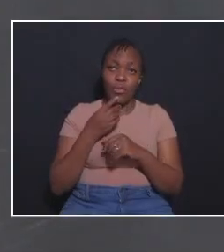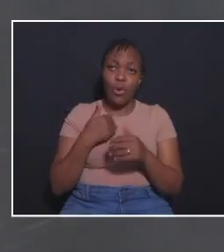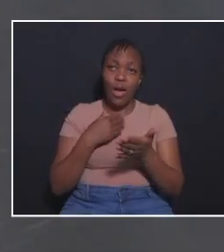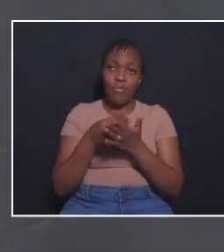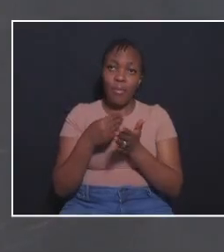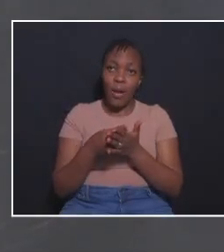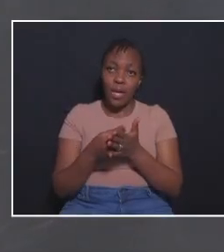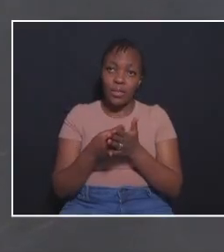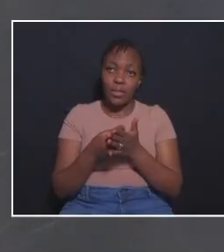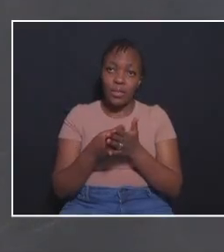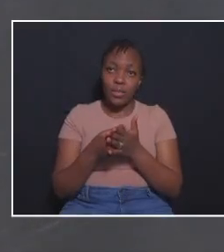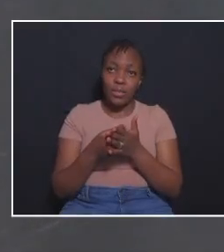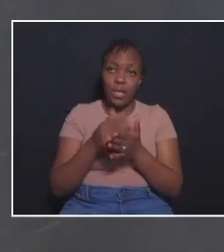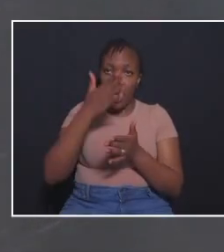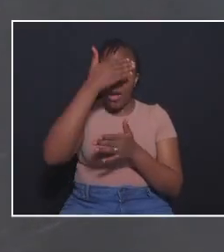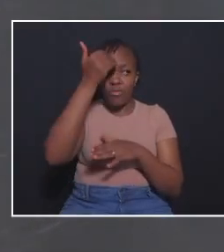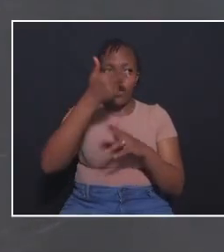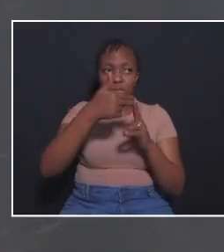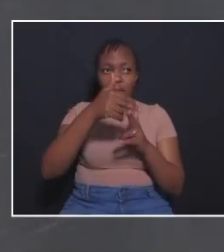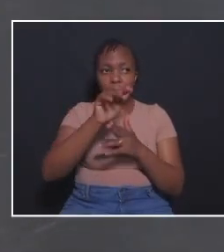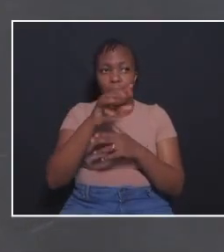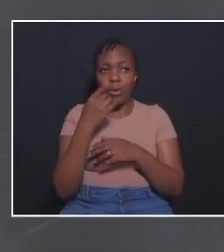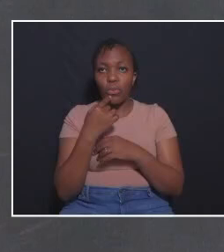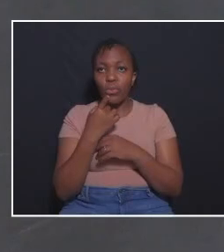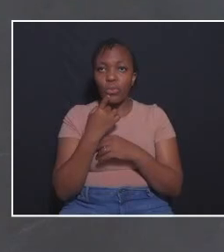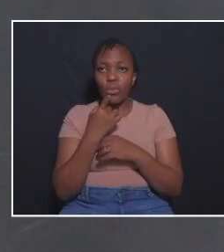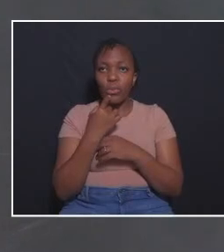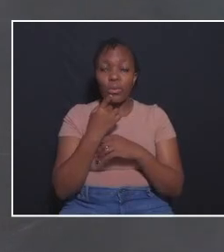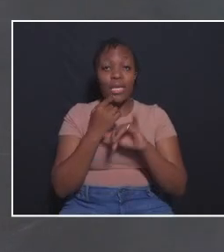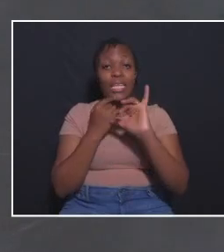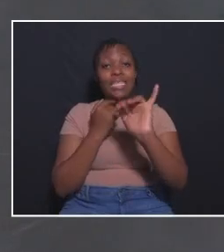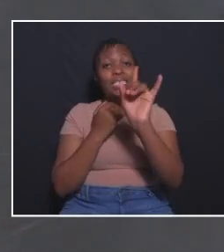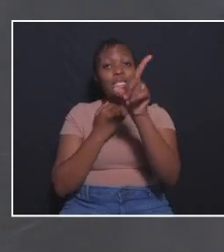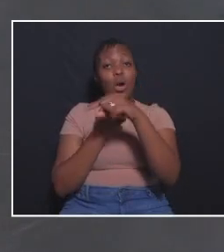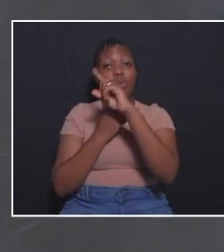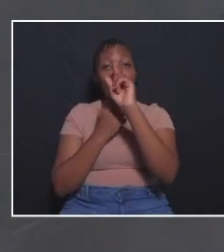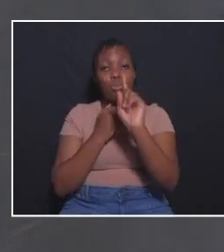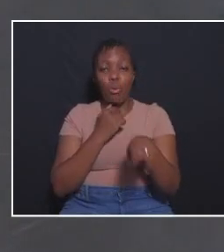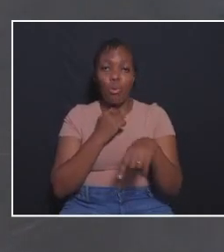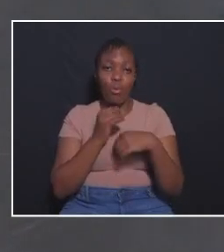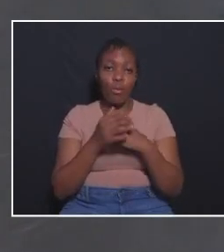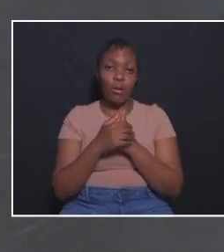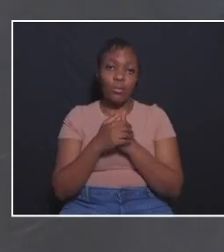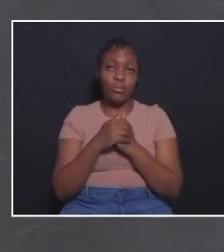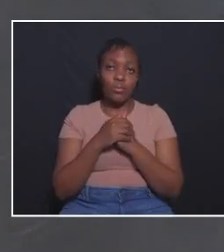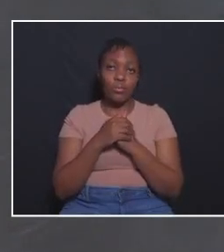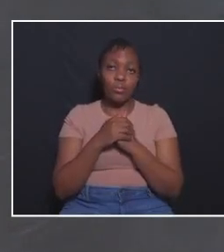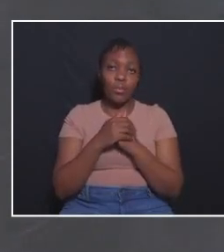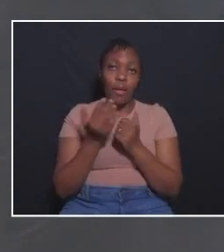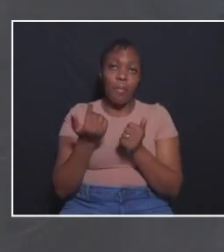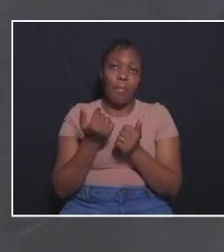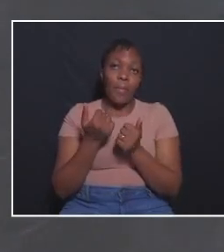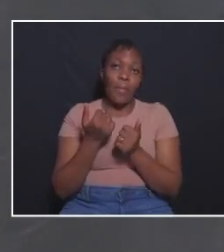me tell you, my friend, I didn't hear your name. That is wrong. And as a